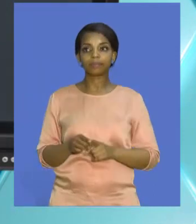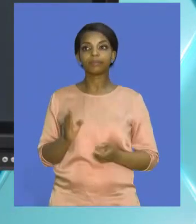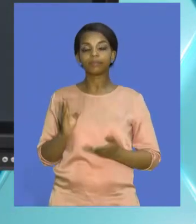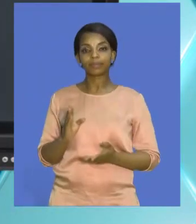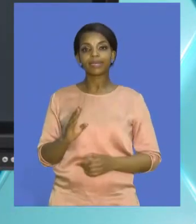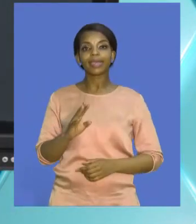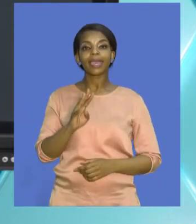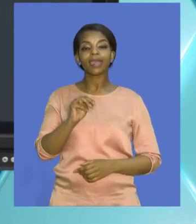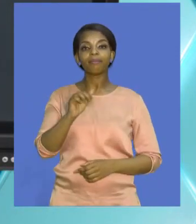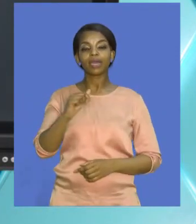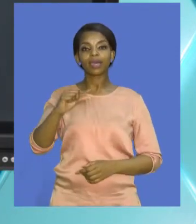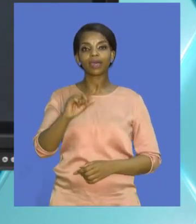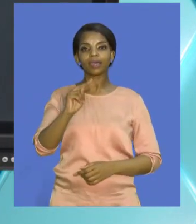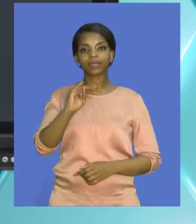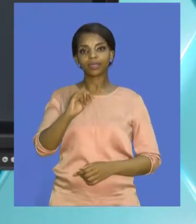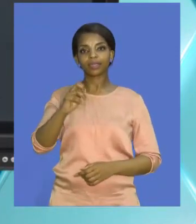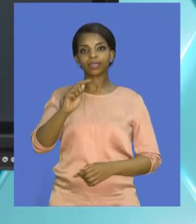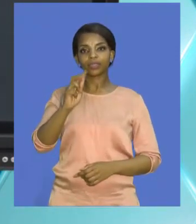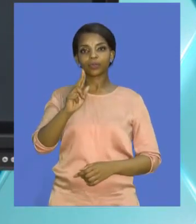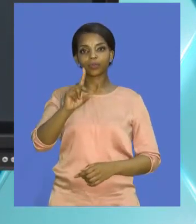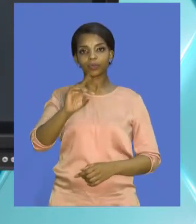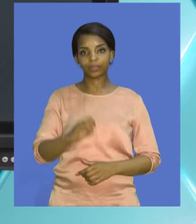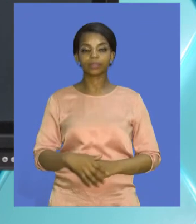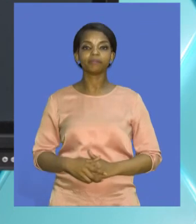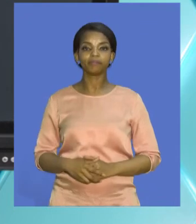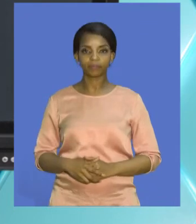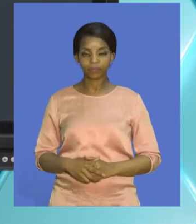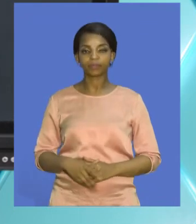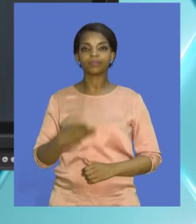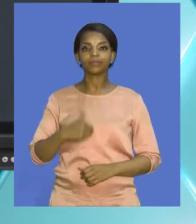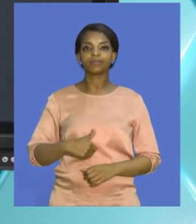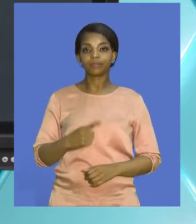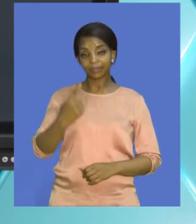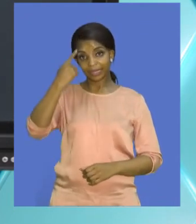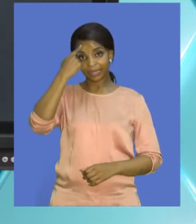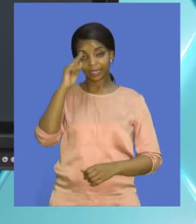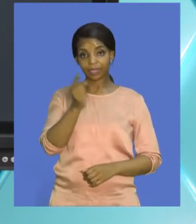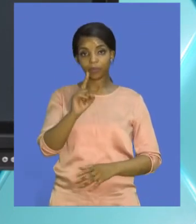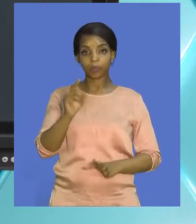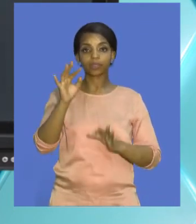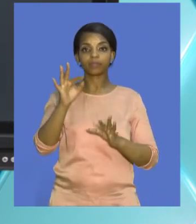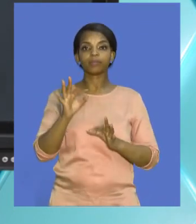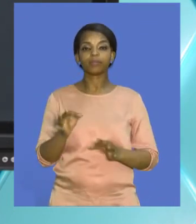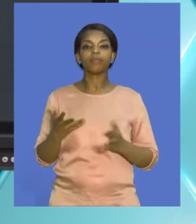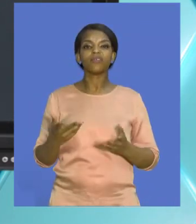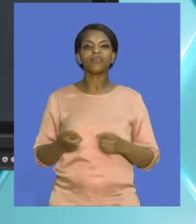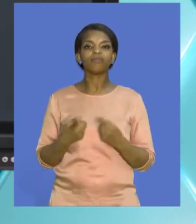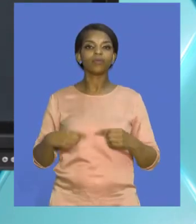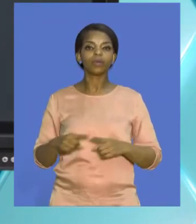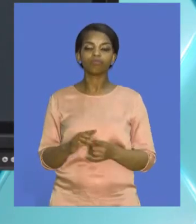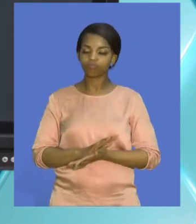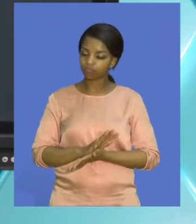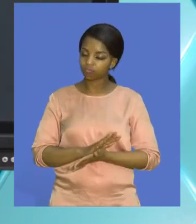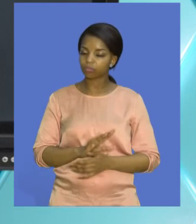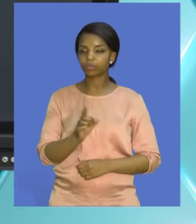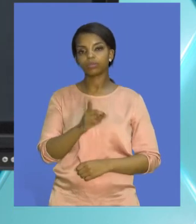electrostatic force. Now, having said that, I think it's proper for us to appreciate that if we understand the